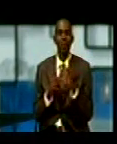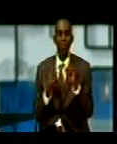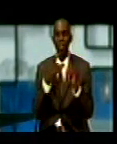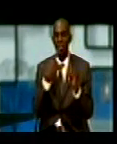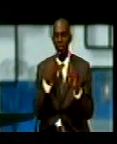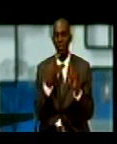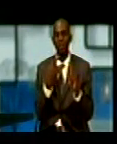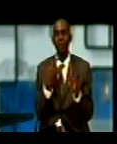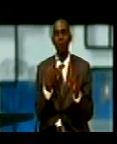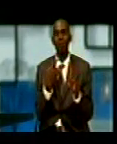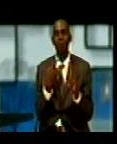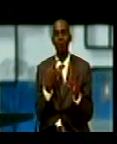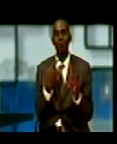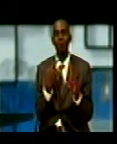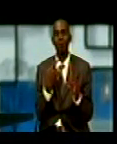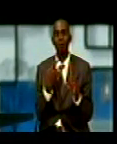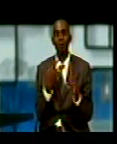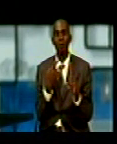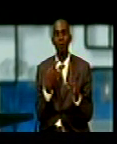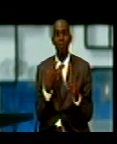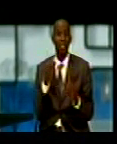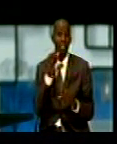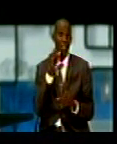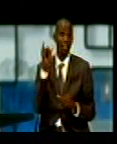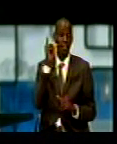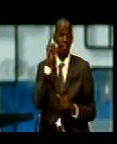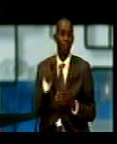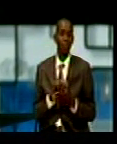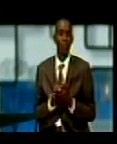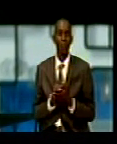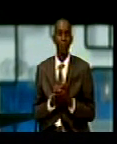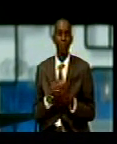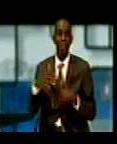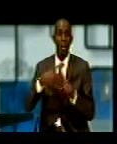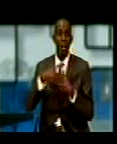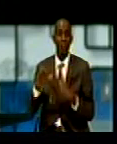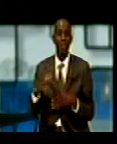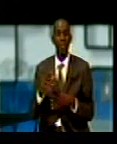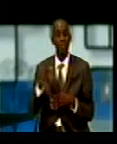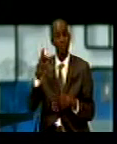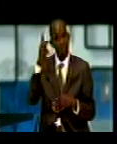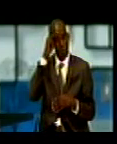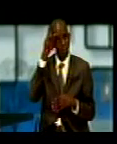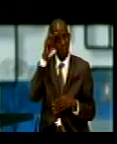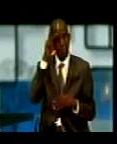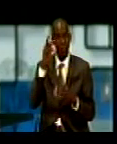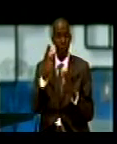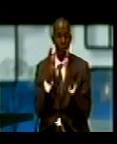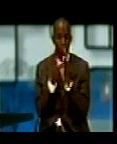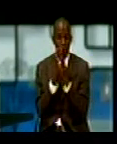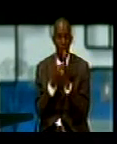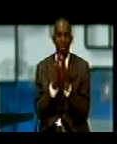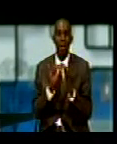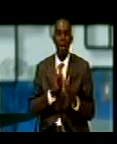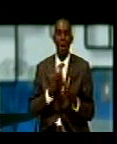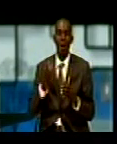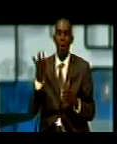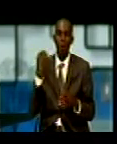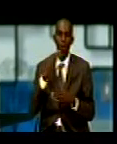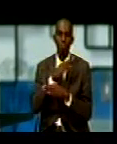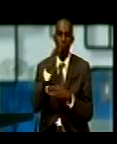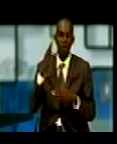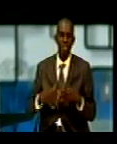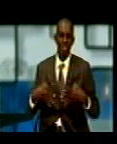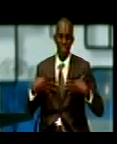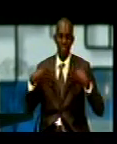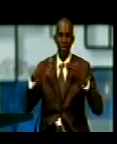Williams from YouTube, yesterday, after the GS prayer, I was totally healed of pain at the